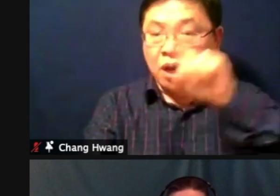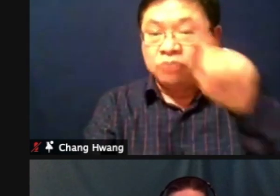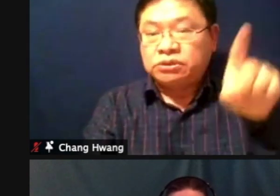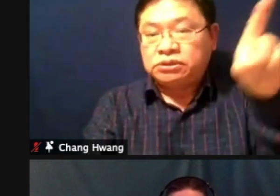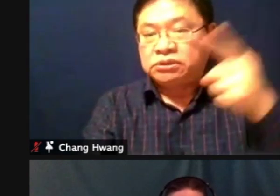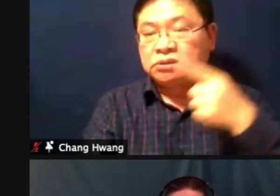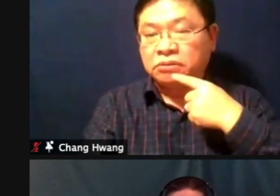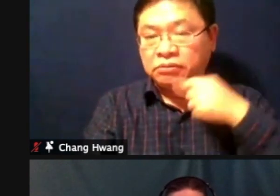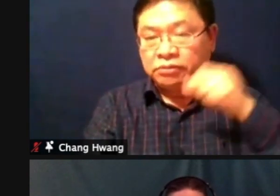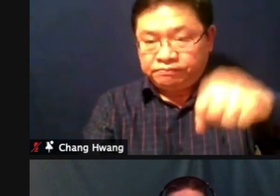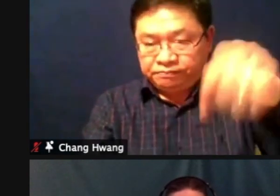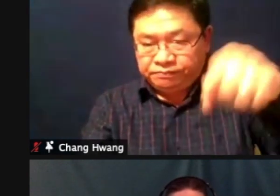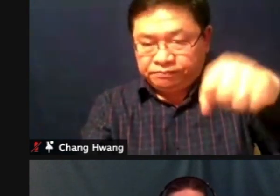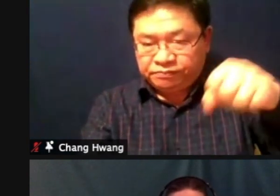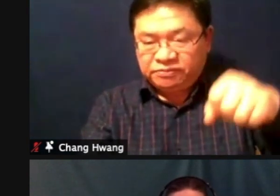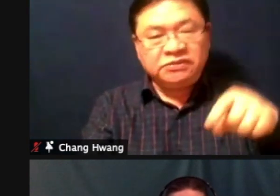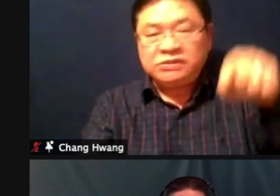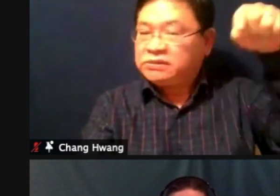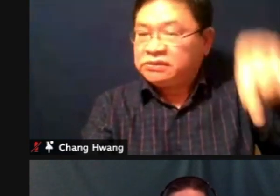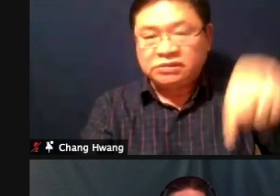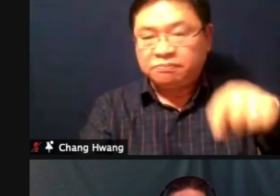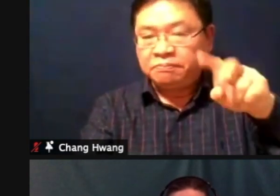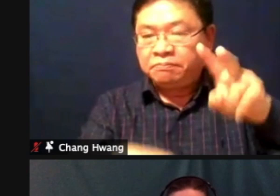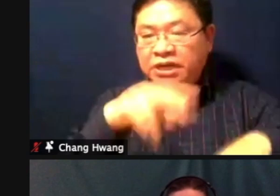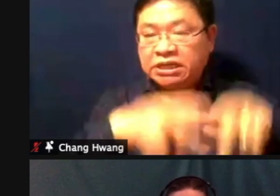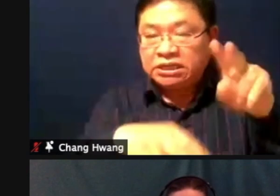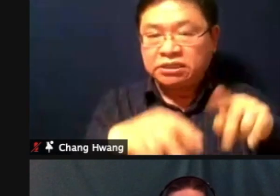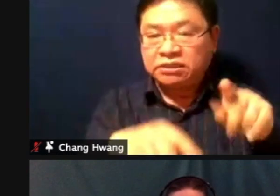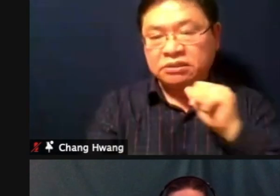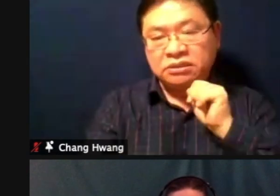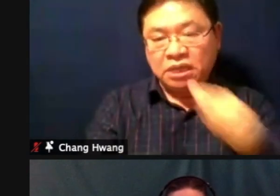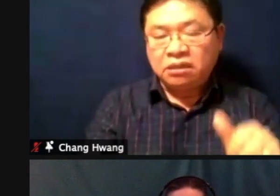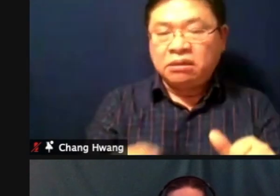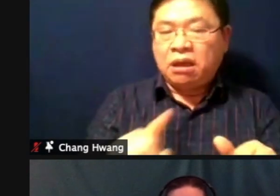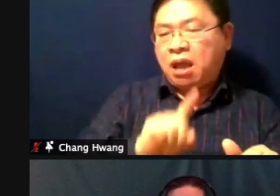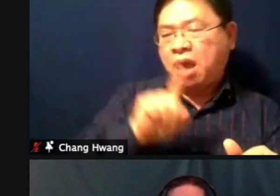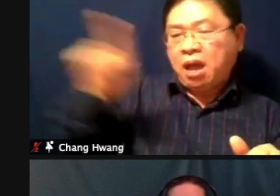I asked them about their process for sign language Bible translation.